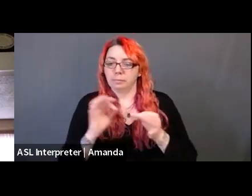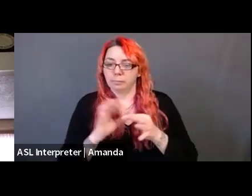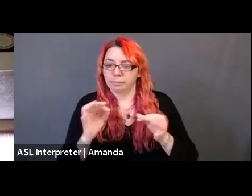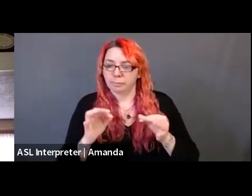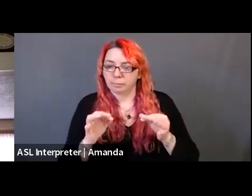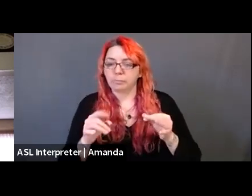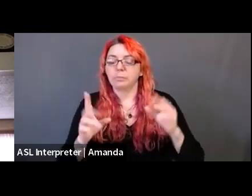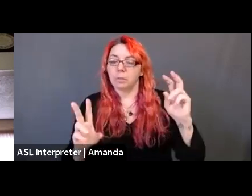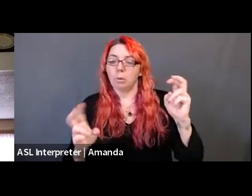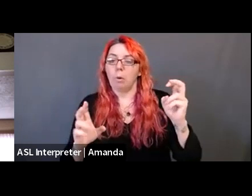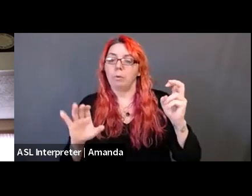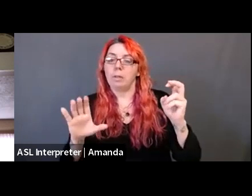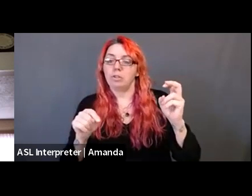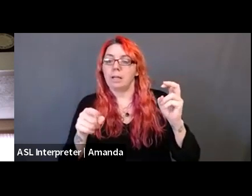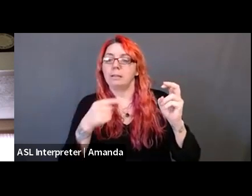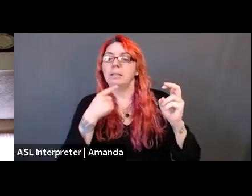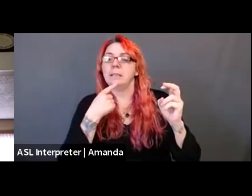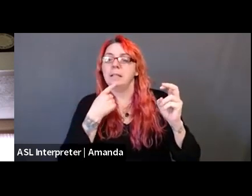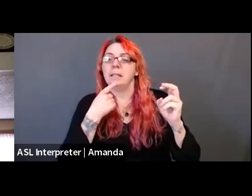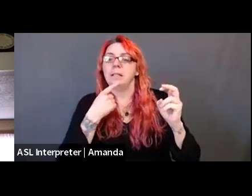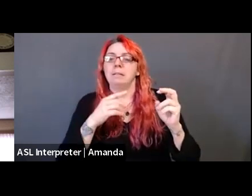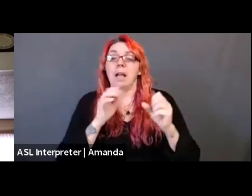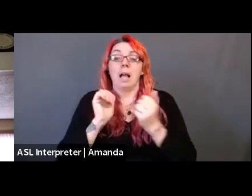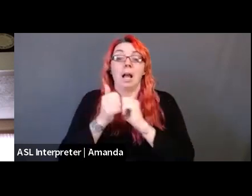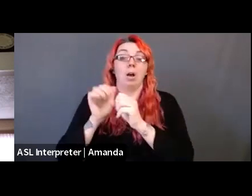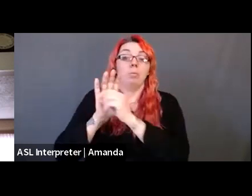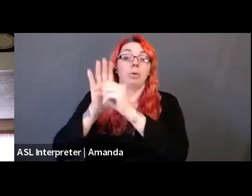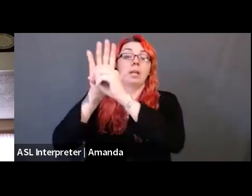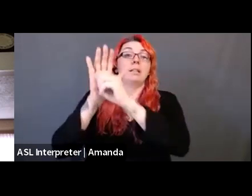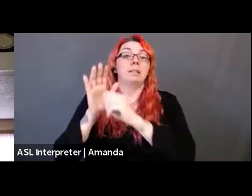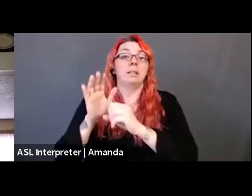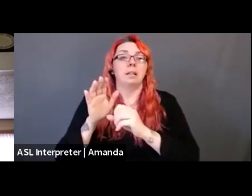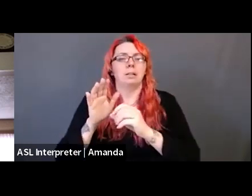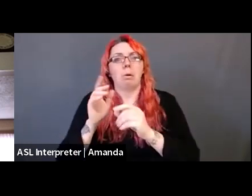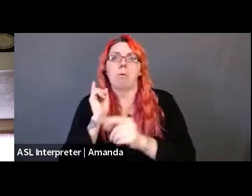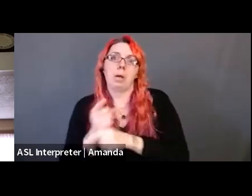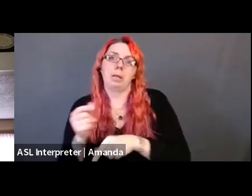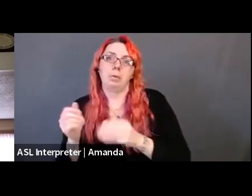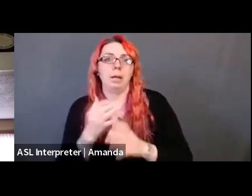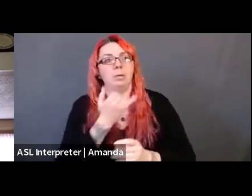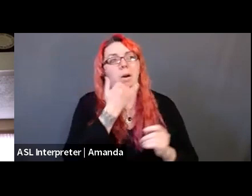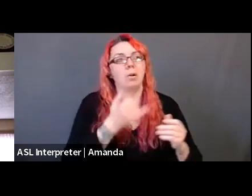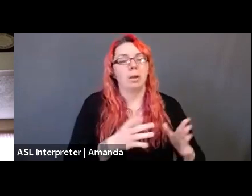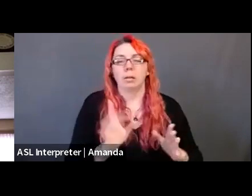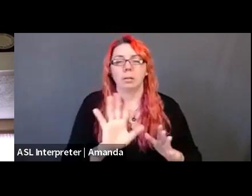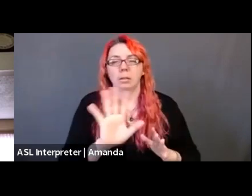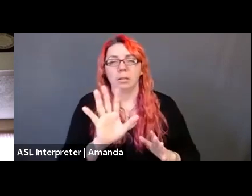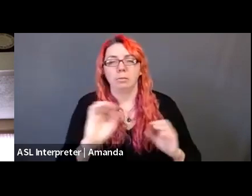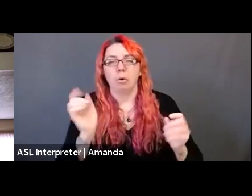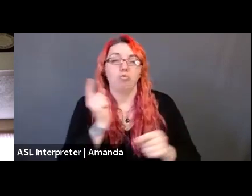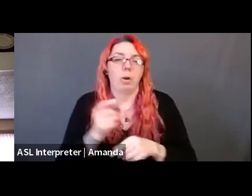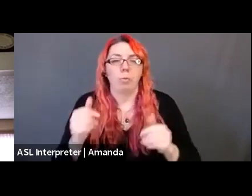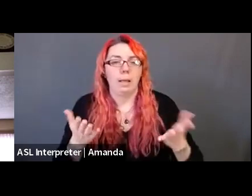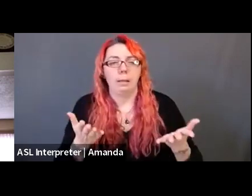should react differently. And there's a few other comments on that. So that this idea of tone policing seems to be resonating with